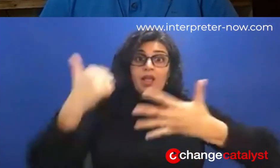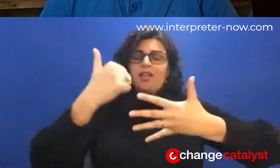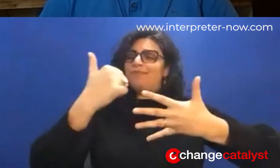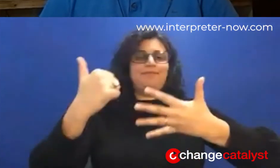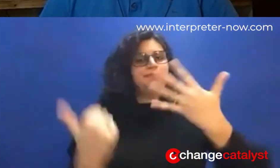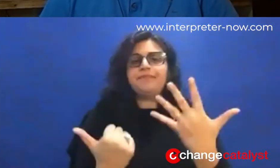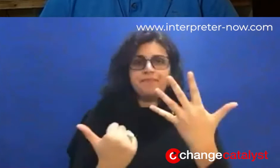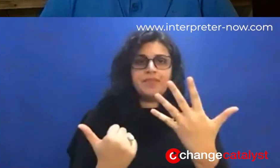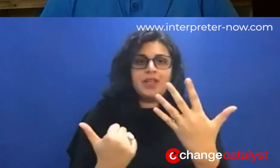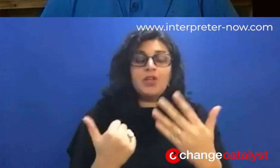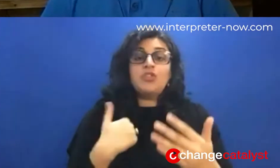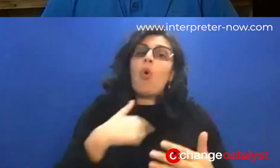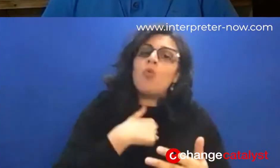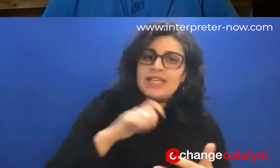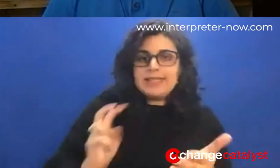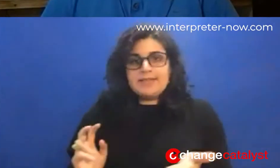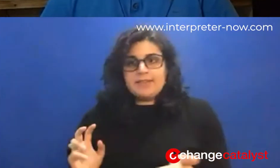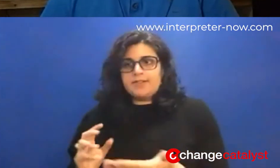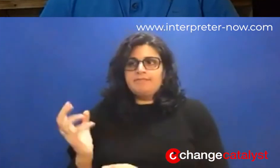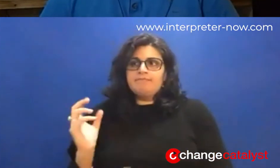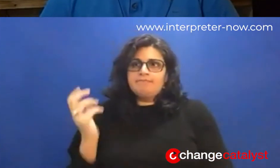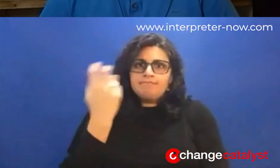make ourselves a priority.